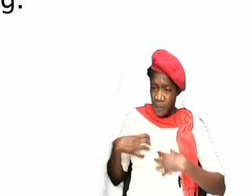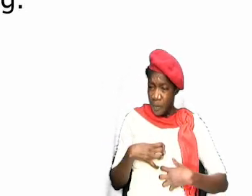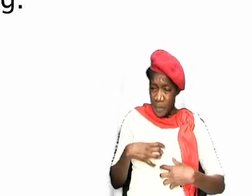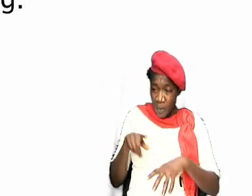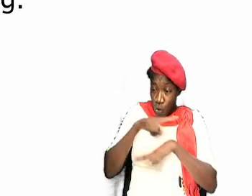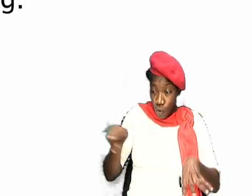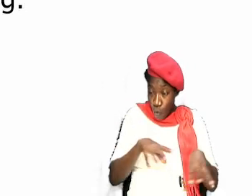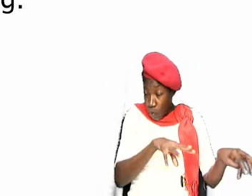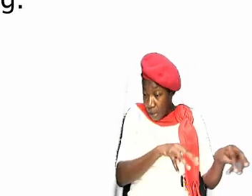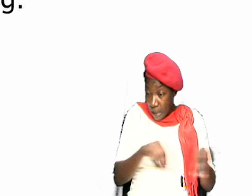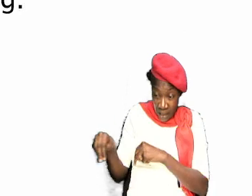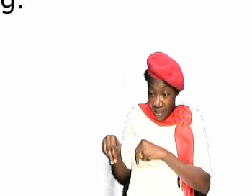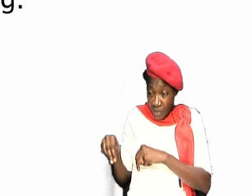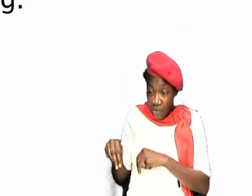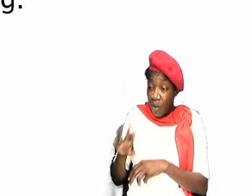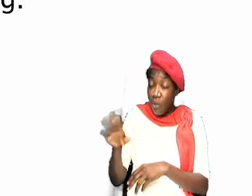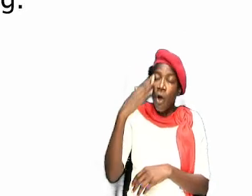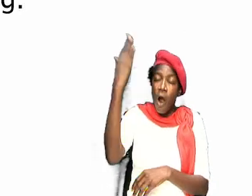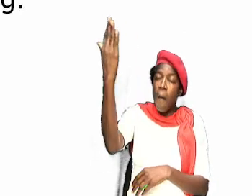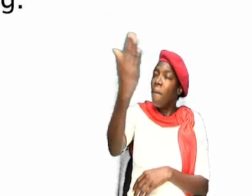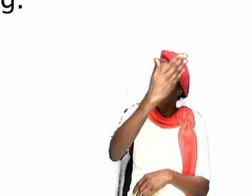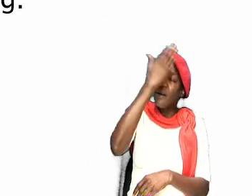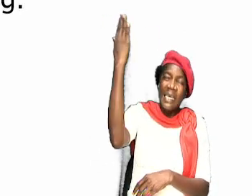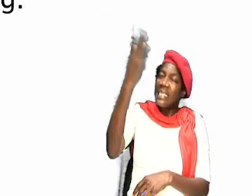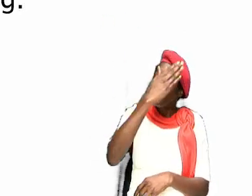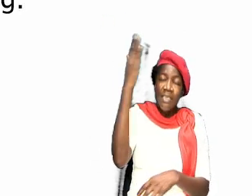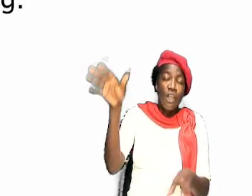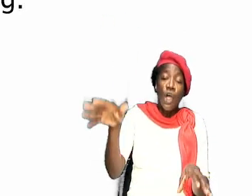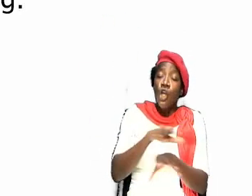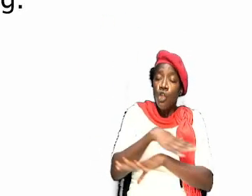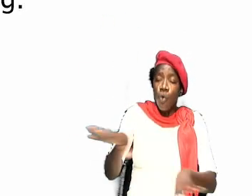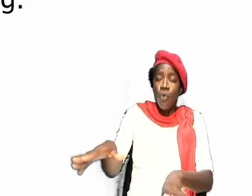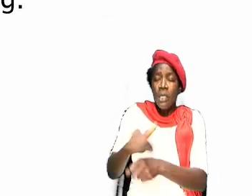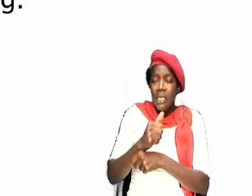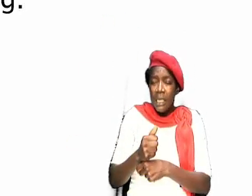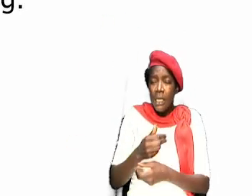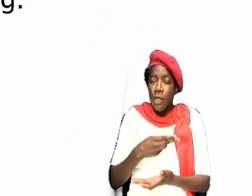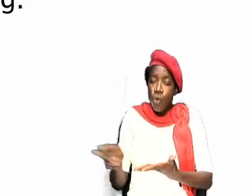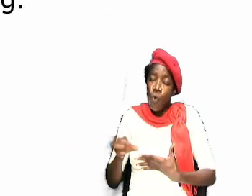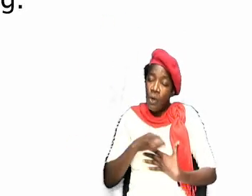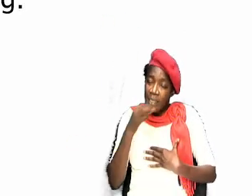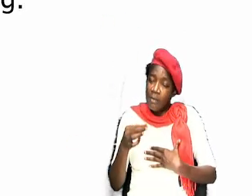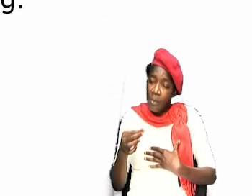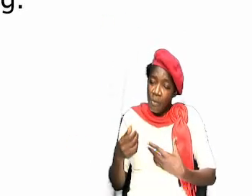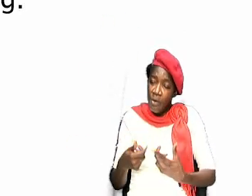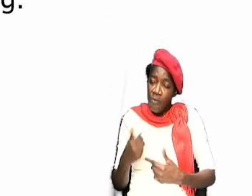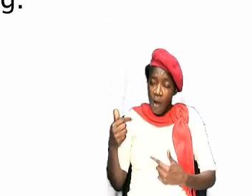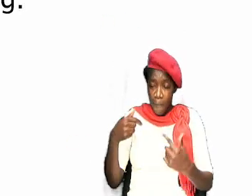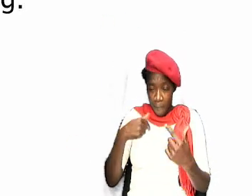from your presence, and take not your Holy Spirit from me.